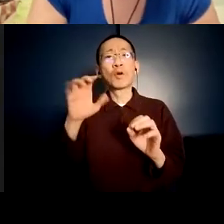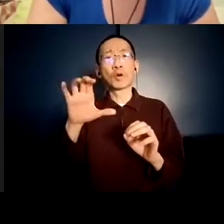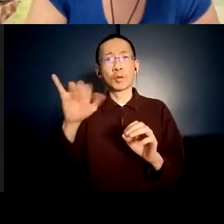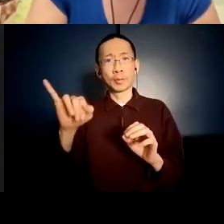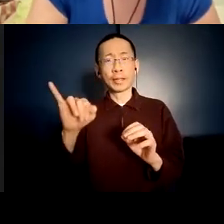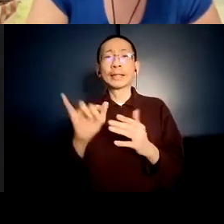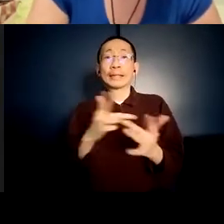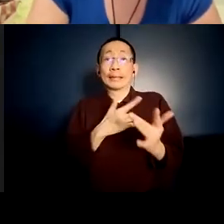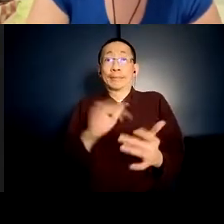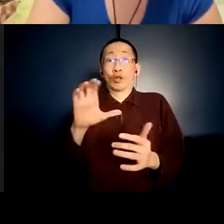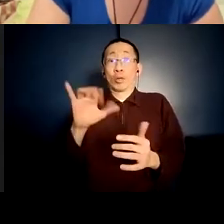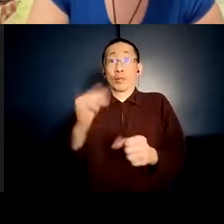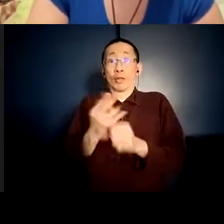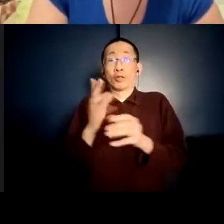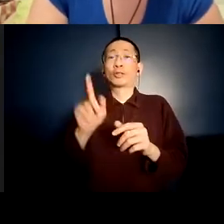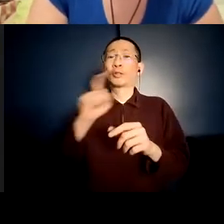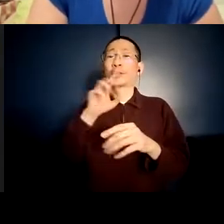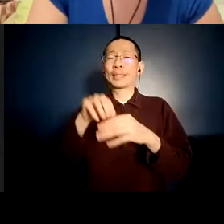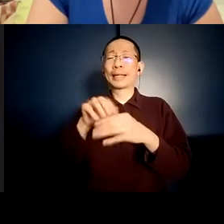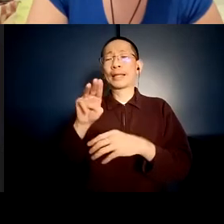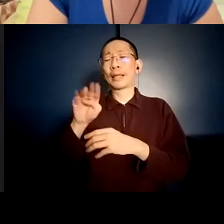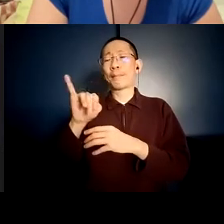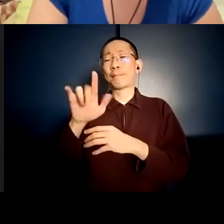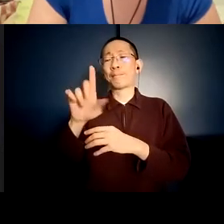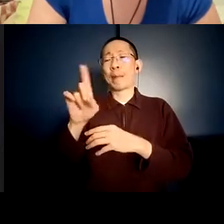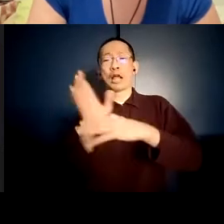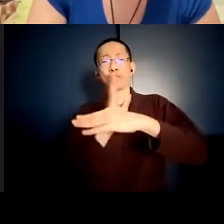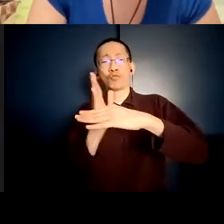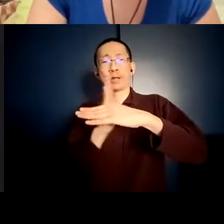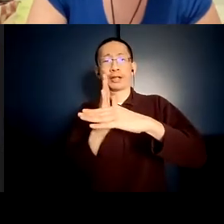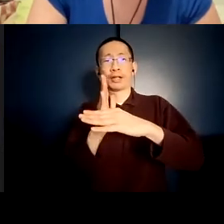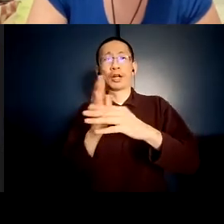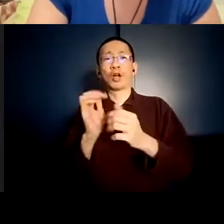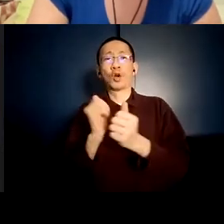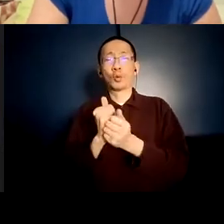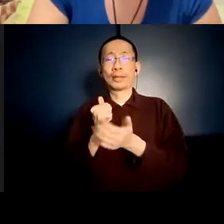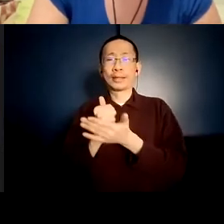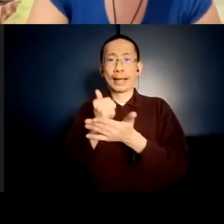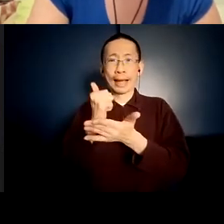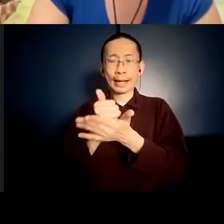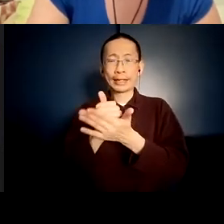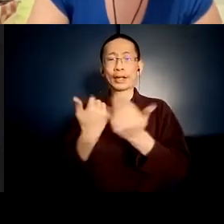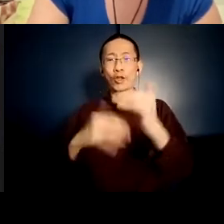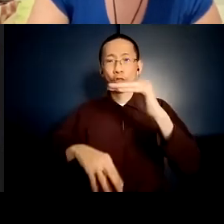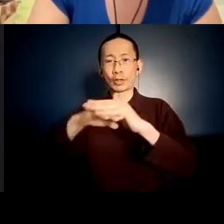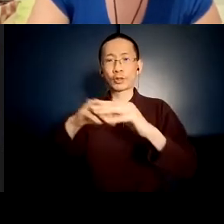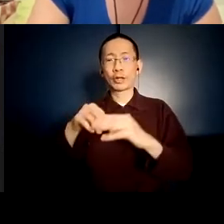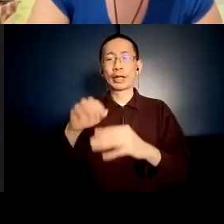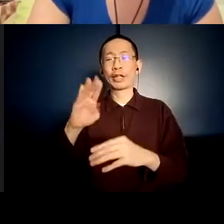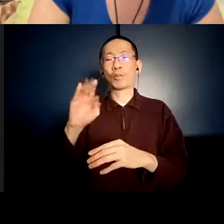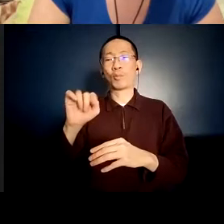users are supposed to be with aided thresholds in the booth, the mild